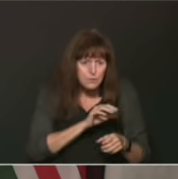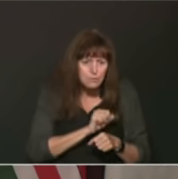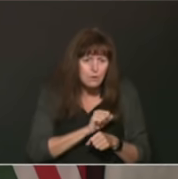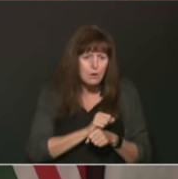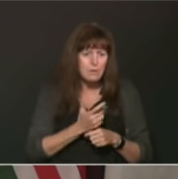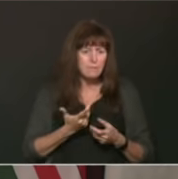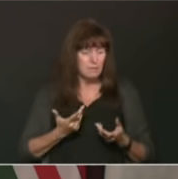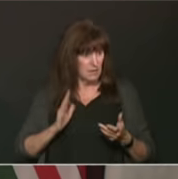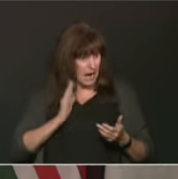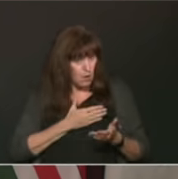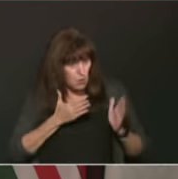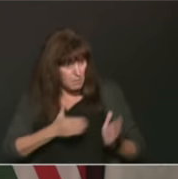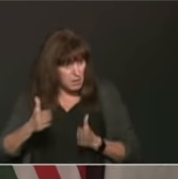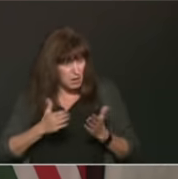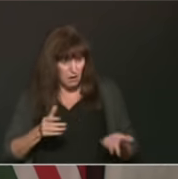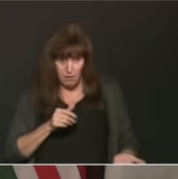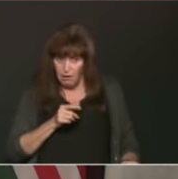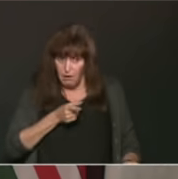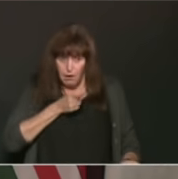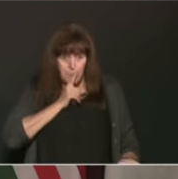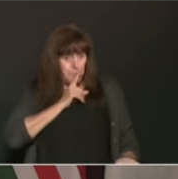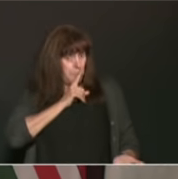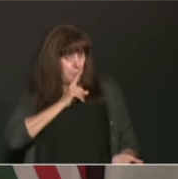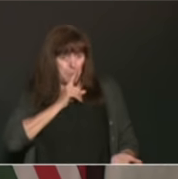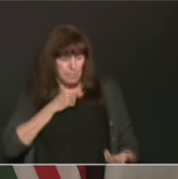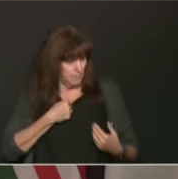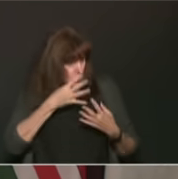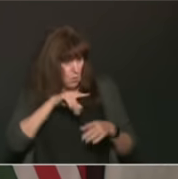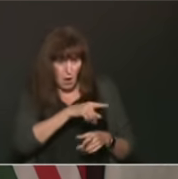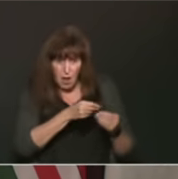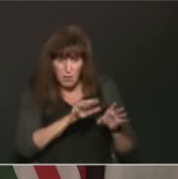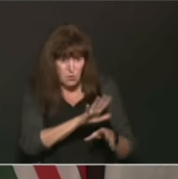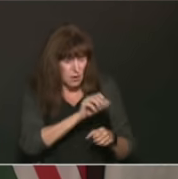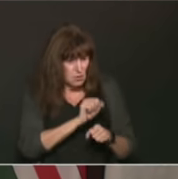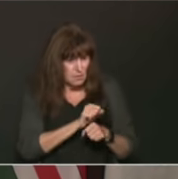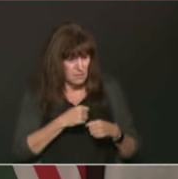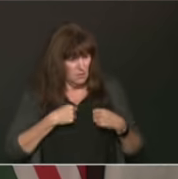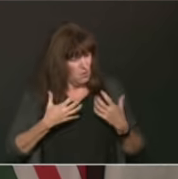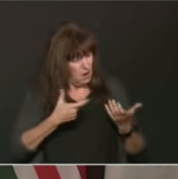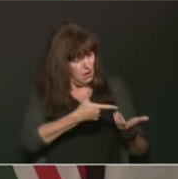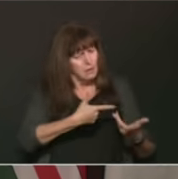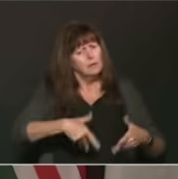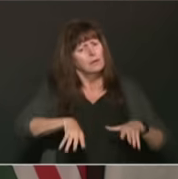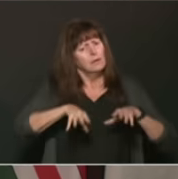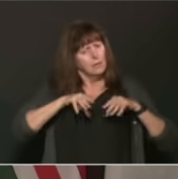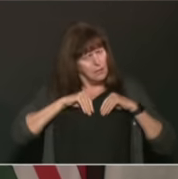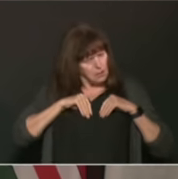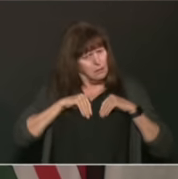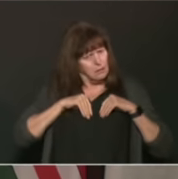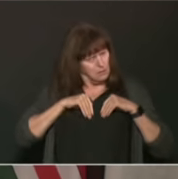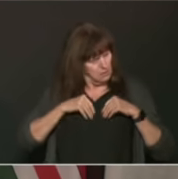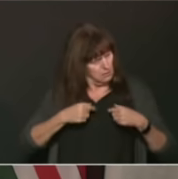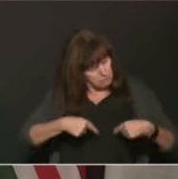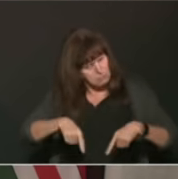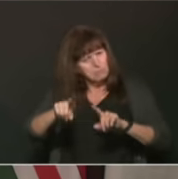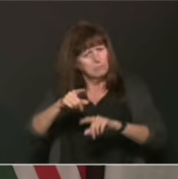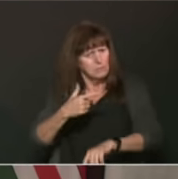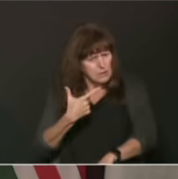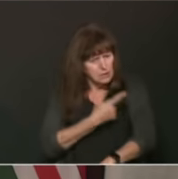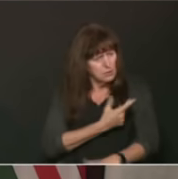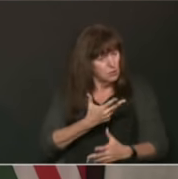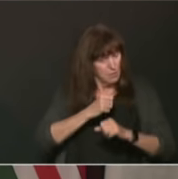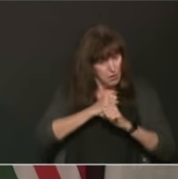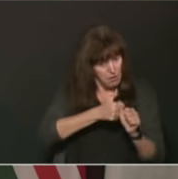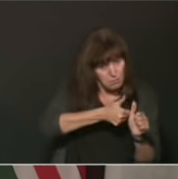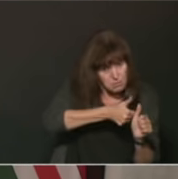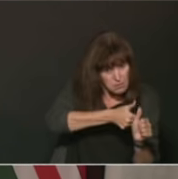intent through these policies are that they embrace the opportunity to be immunized, to protect themselves, to protect their families, to protect the